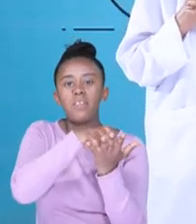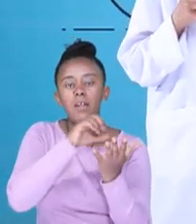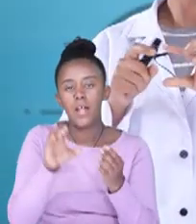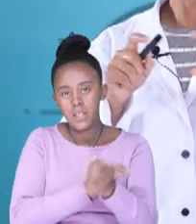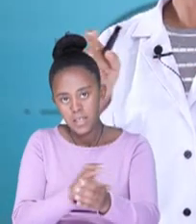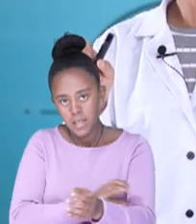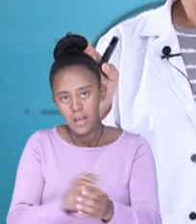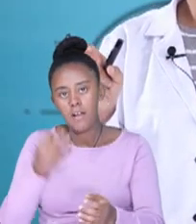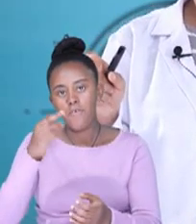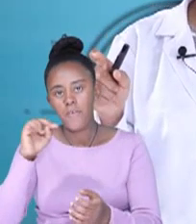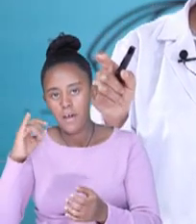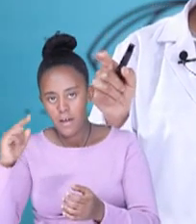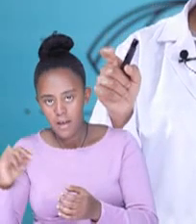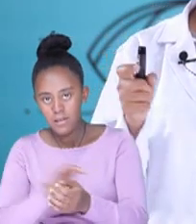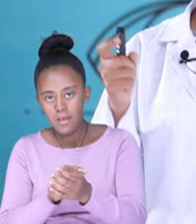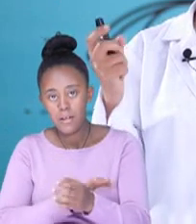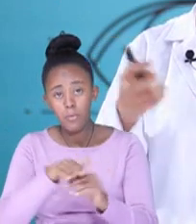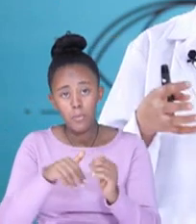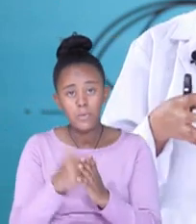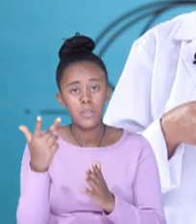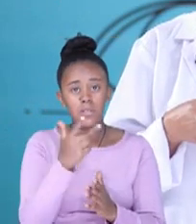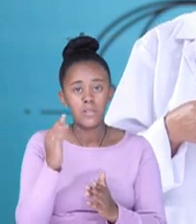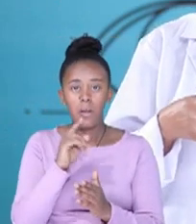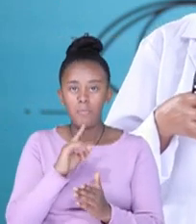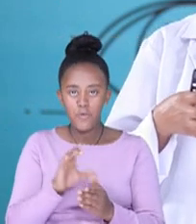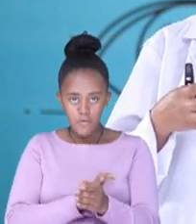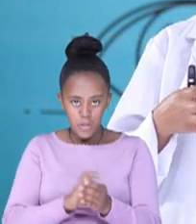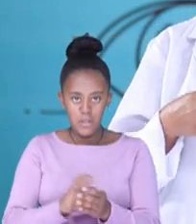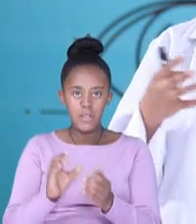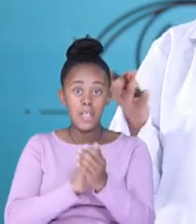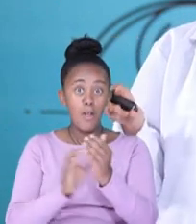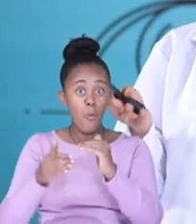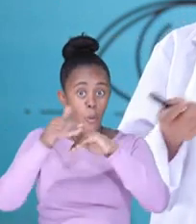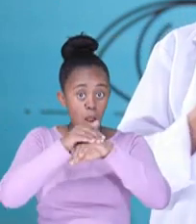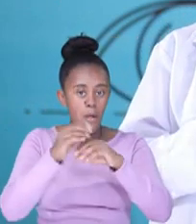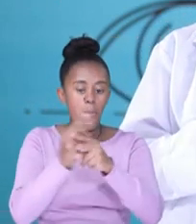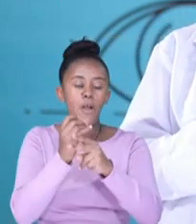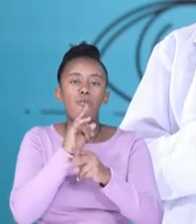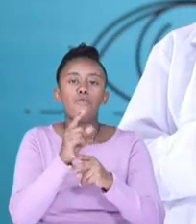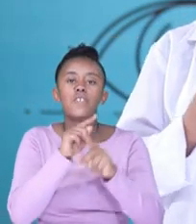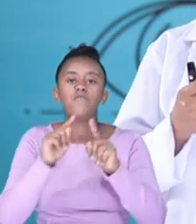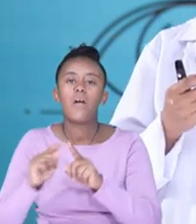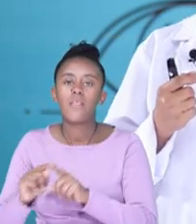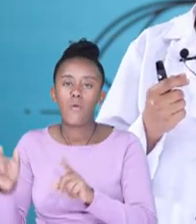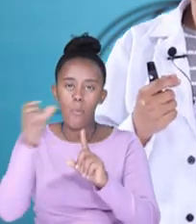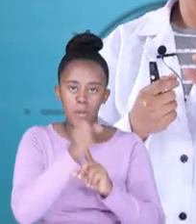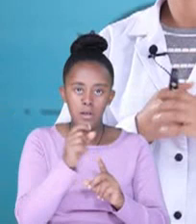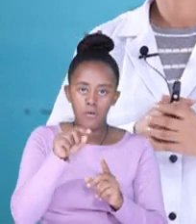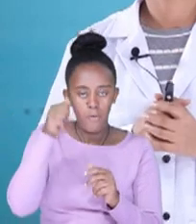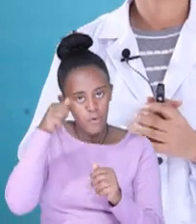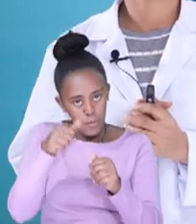cell. But in all these three types of cells, the cell wall is made of different components. So you